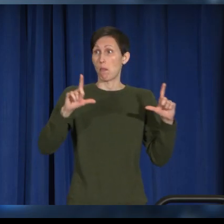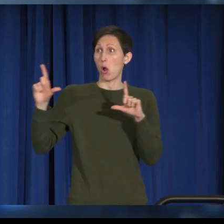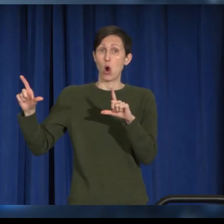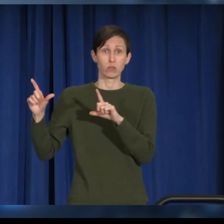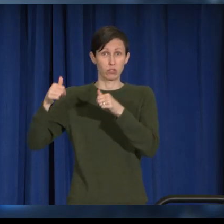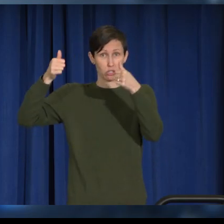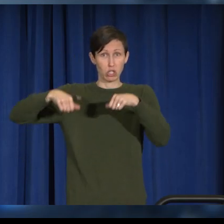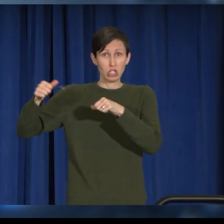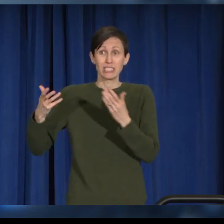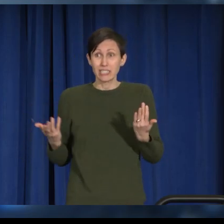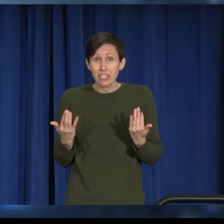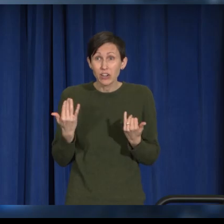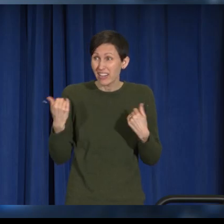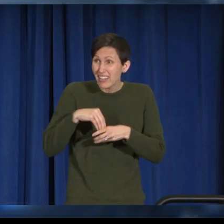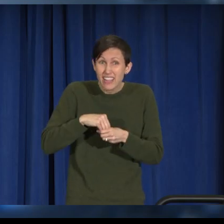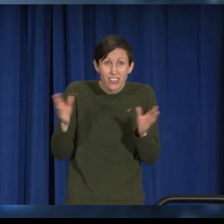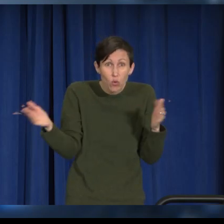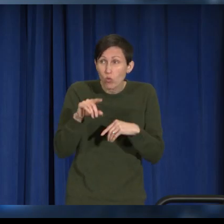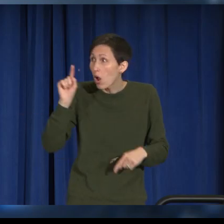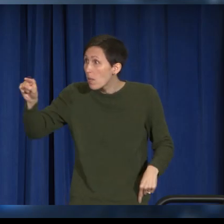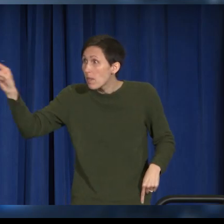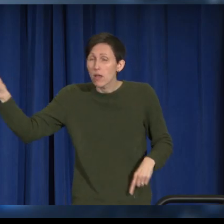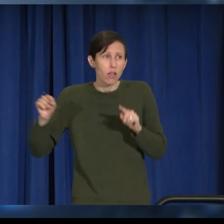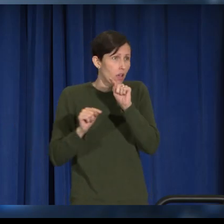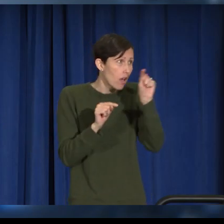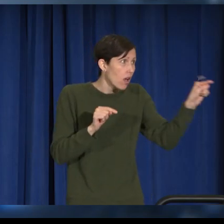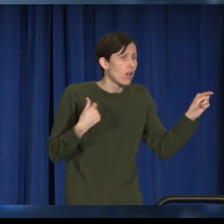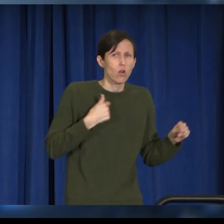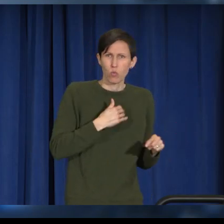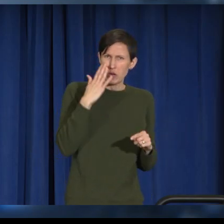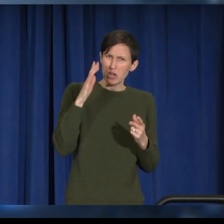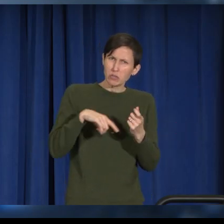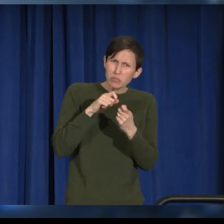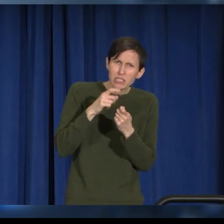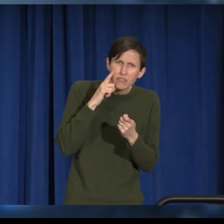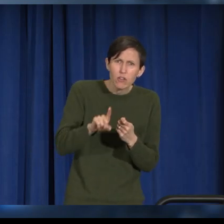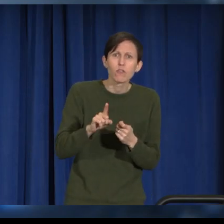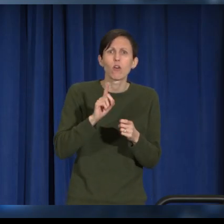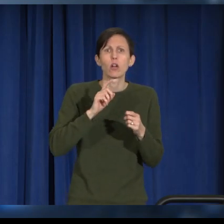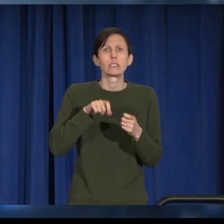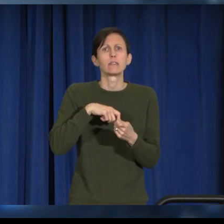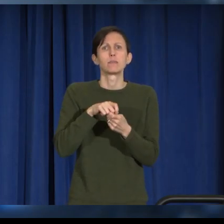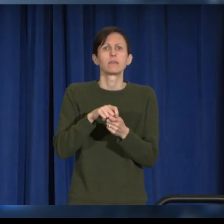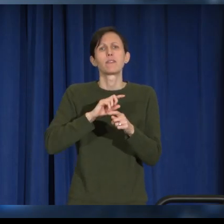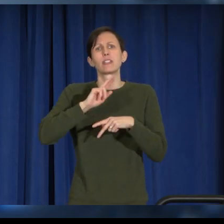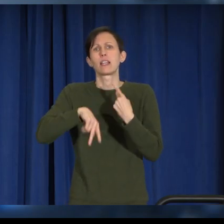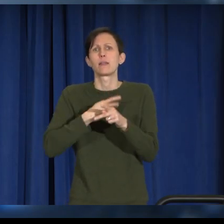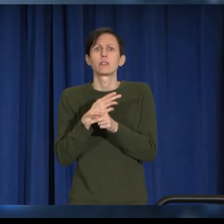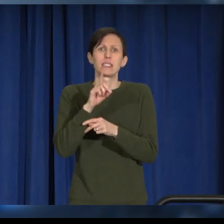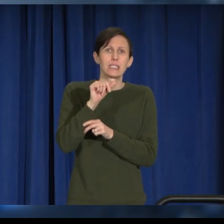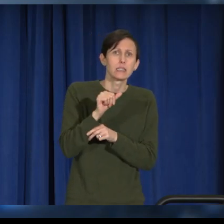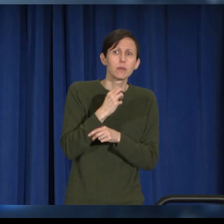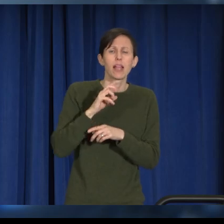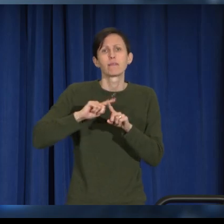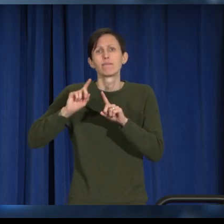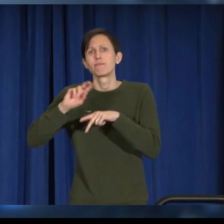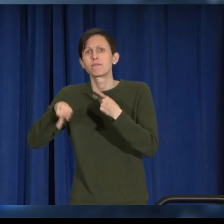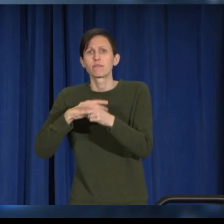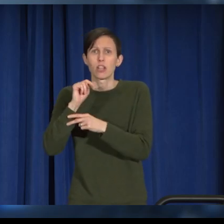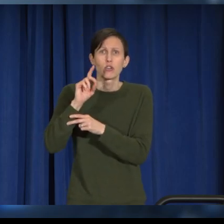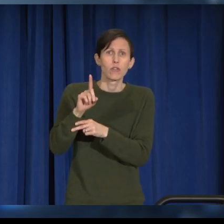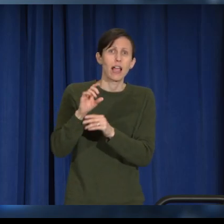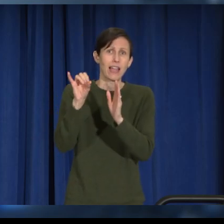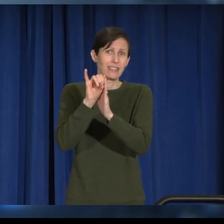today, we know that specifically for various types of disabilities and various types of